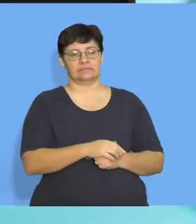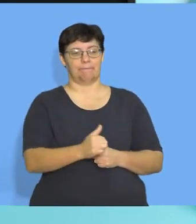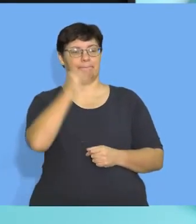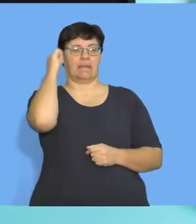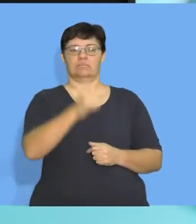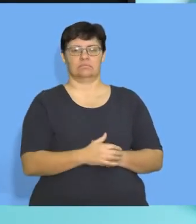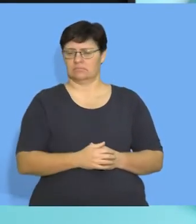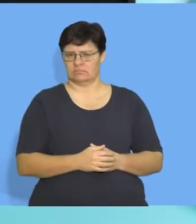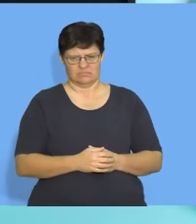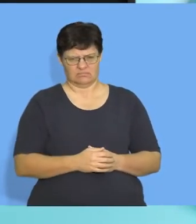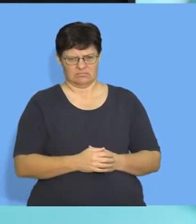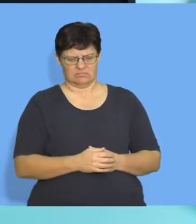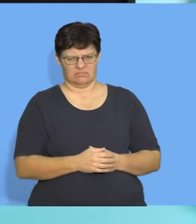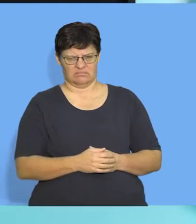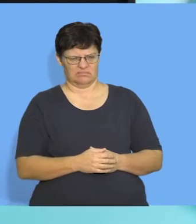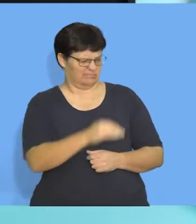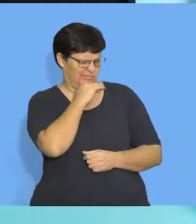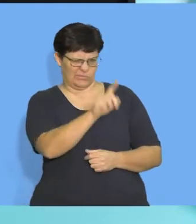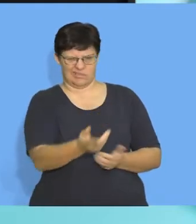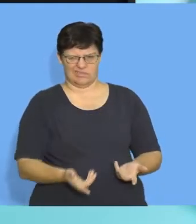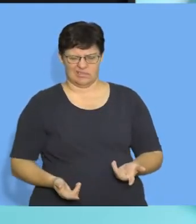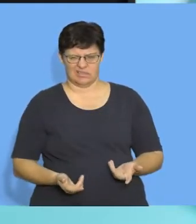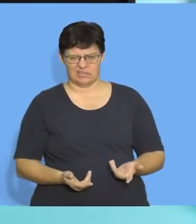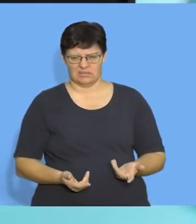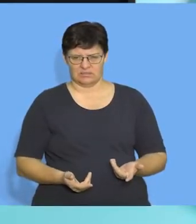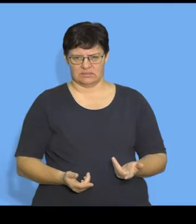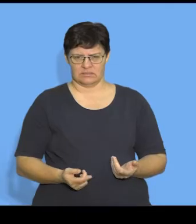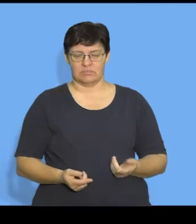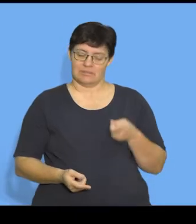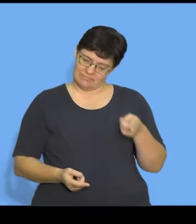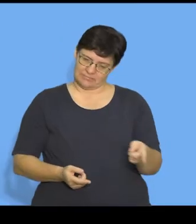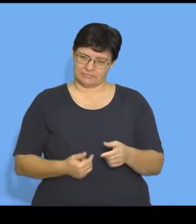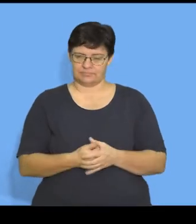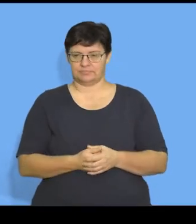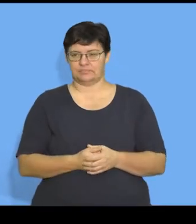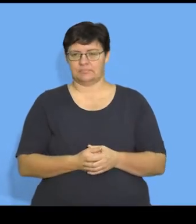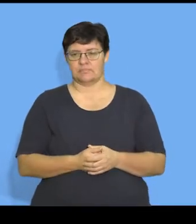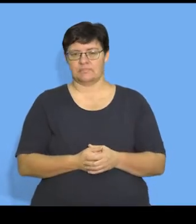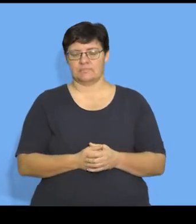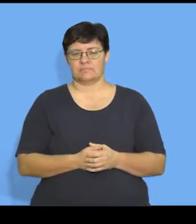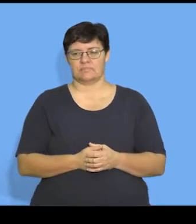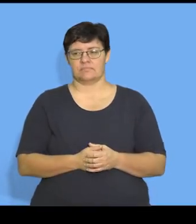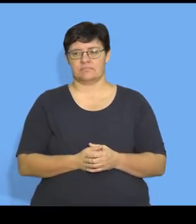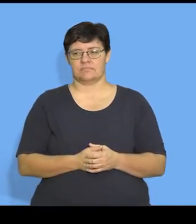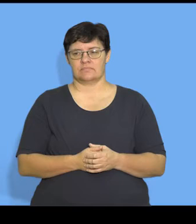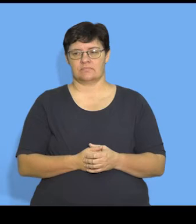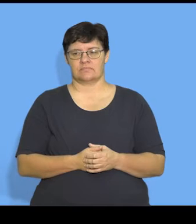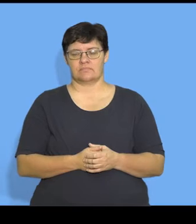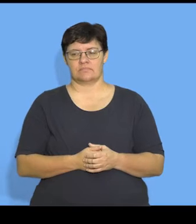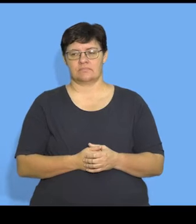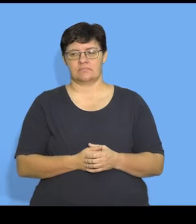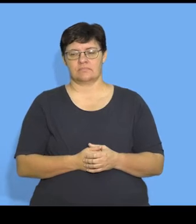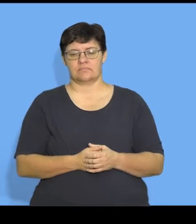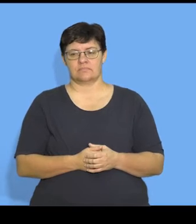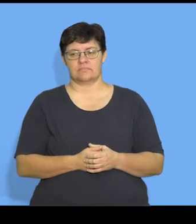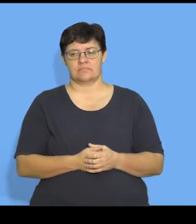backwards. What does that mean? Doesn't have a direction. So volume is a scalar.